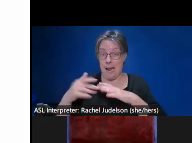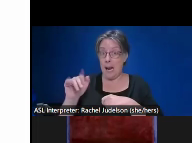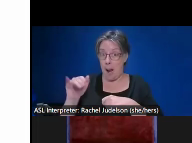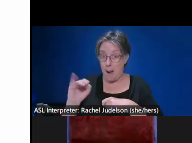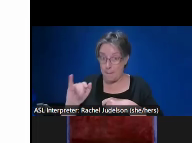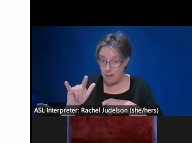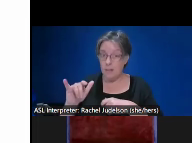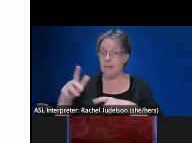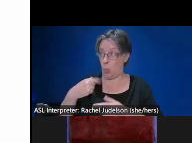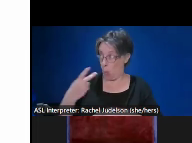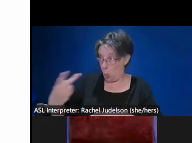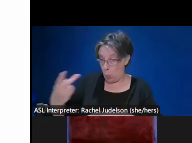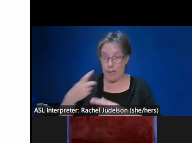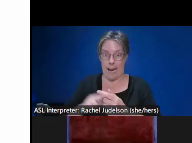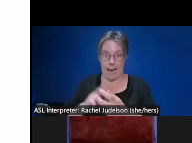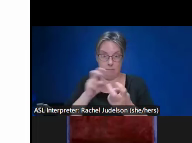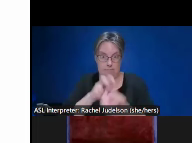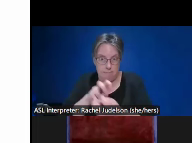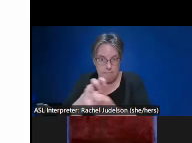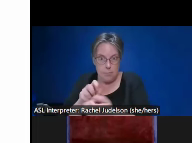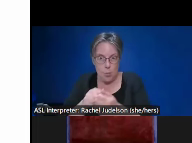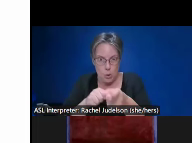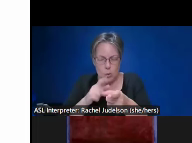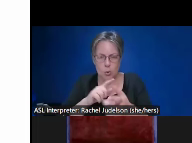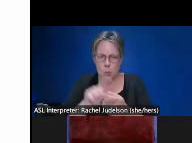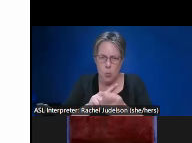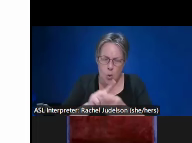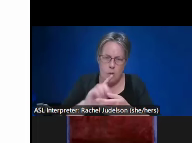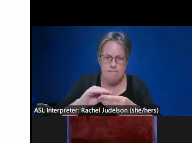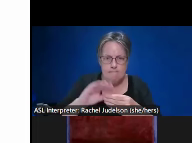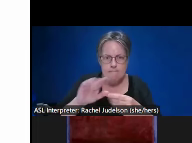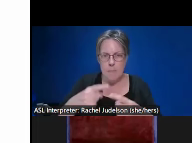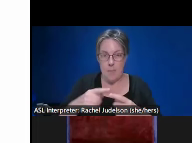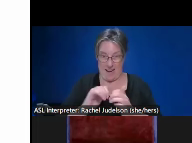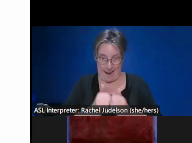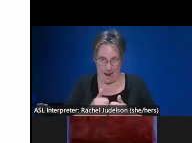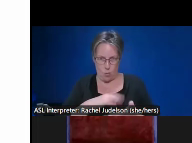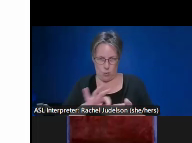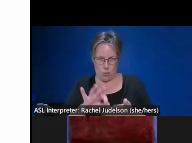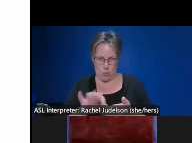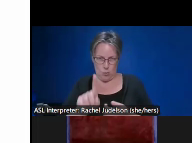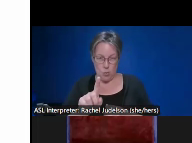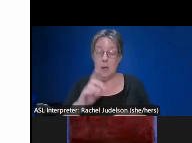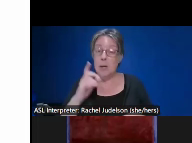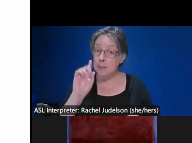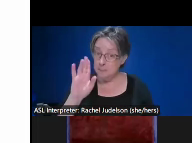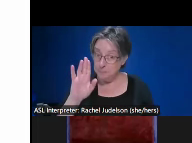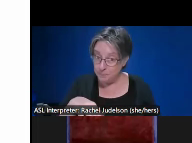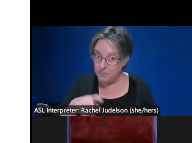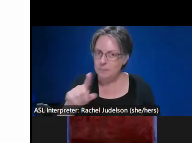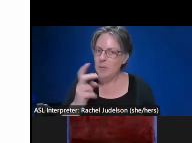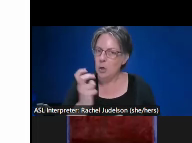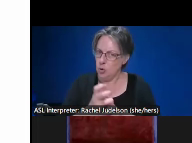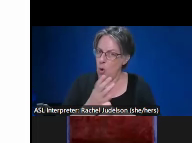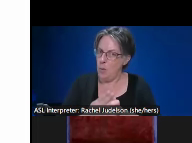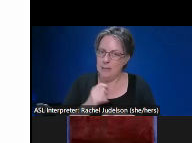some one-on-one thoughts about it and some suggestions. But just know that that's a hard part of